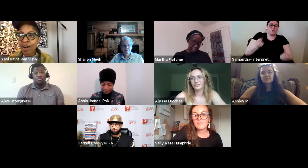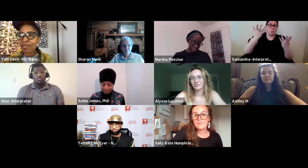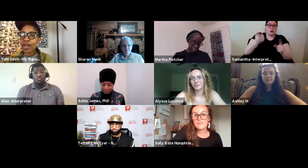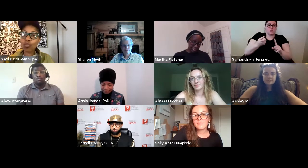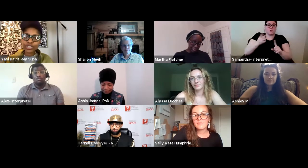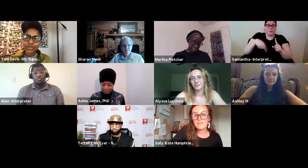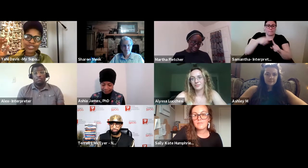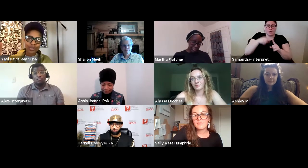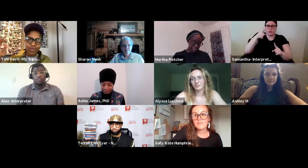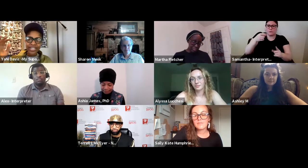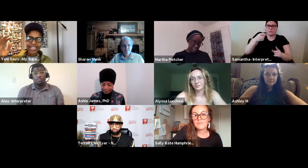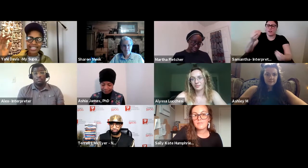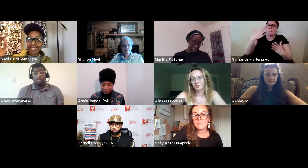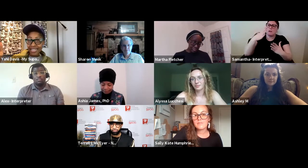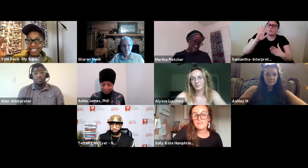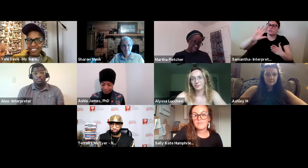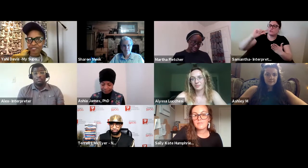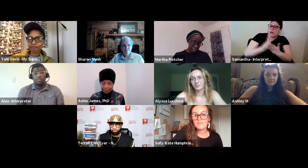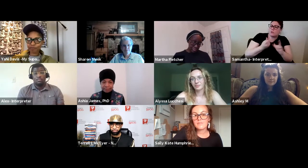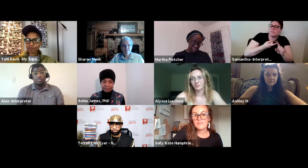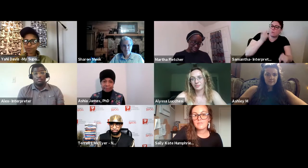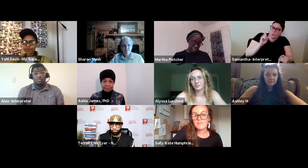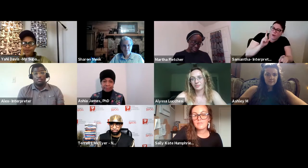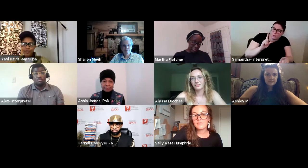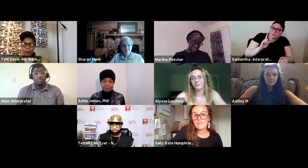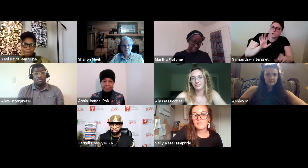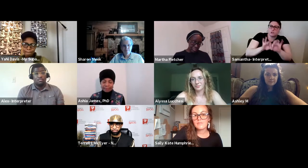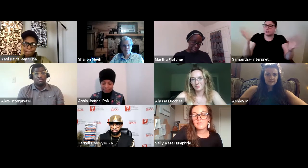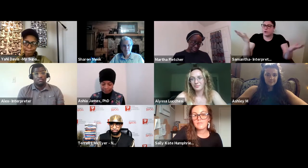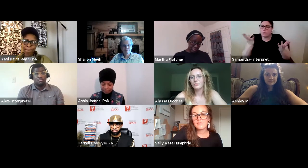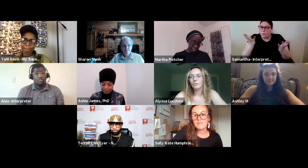graduated from and what your degree is in?